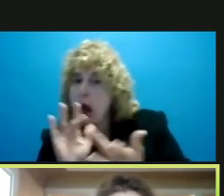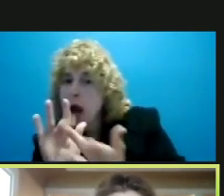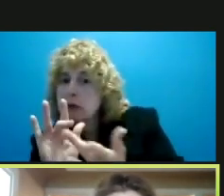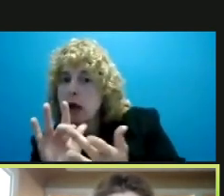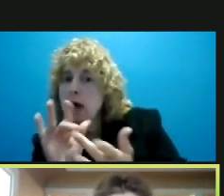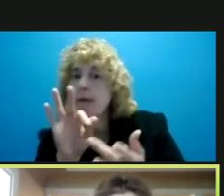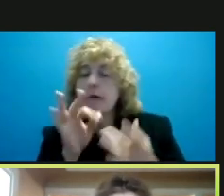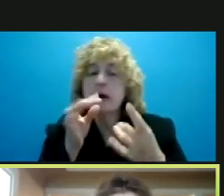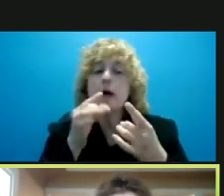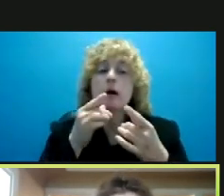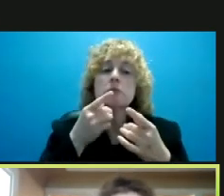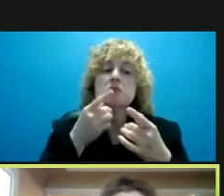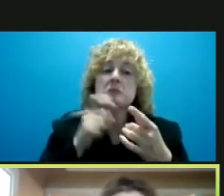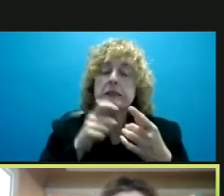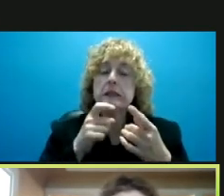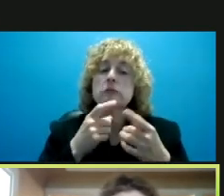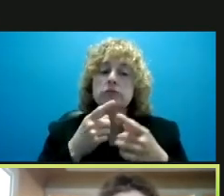slide, please.